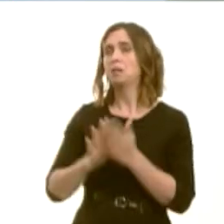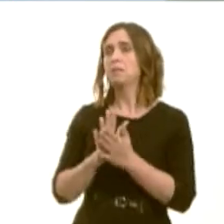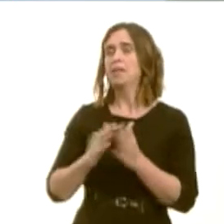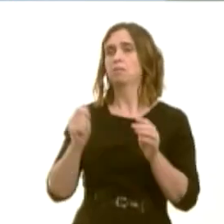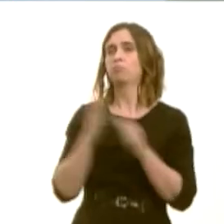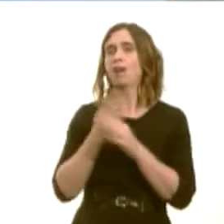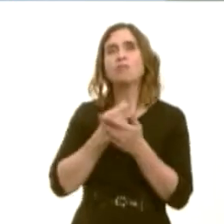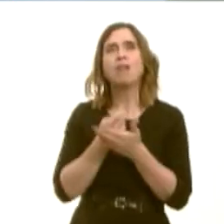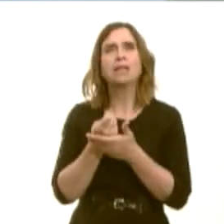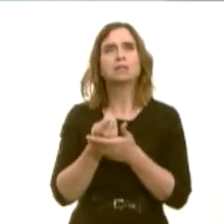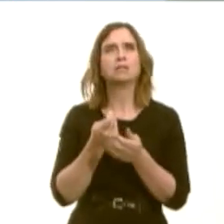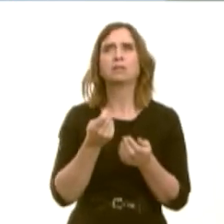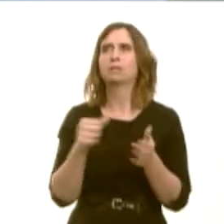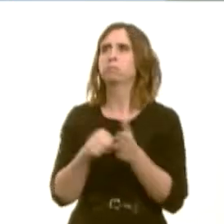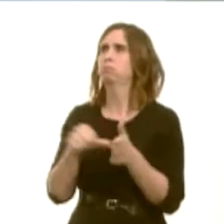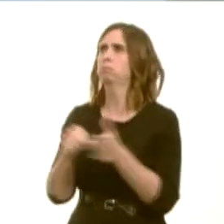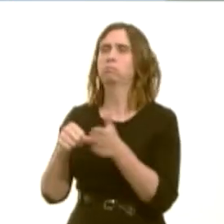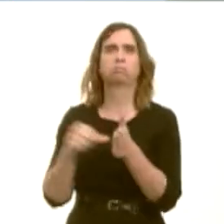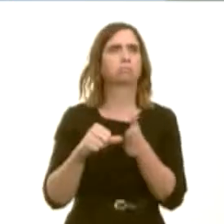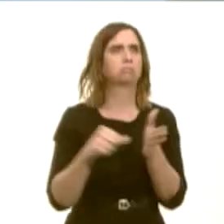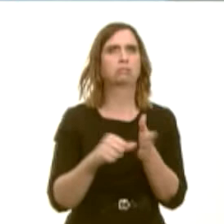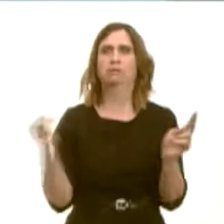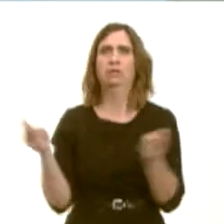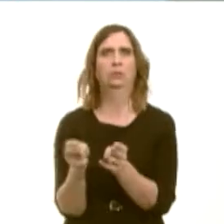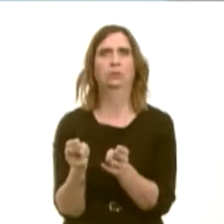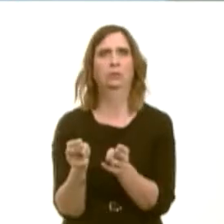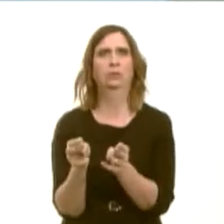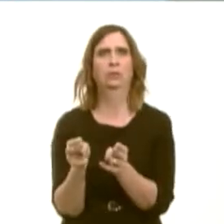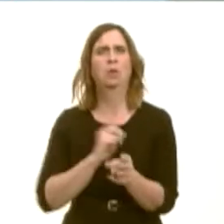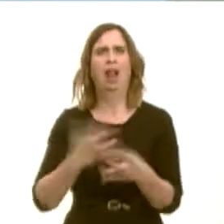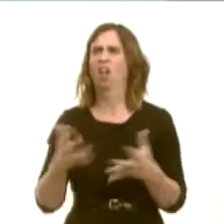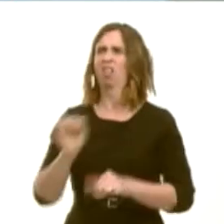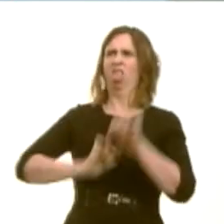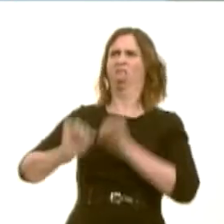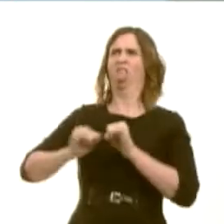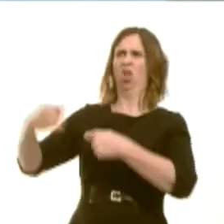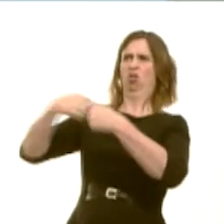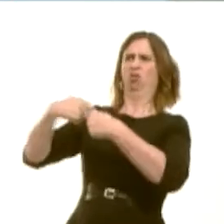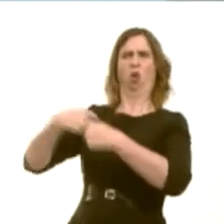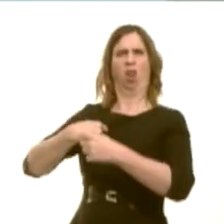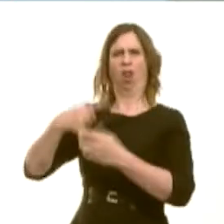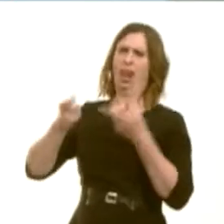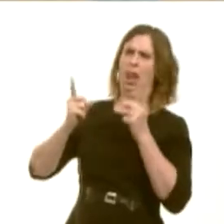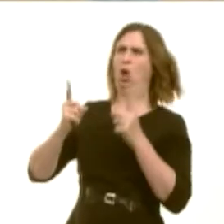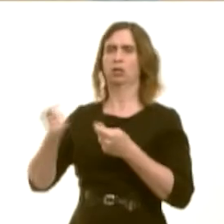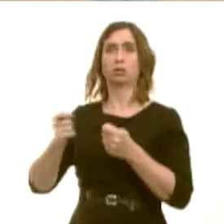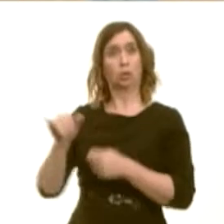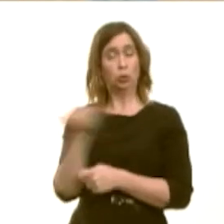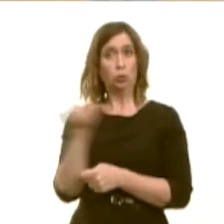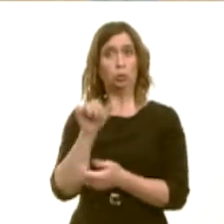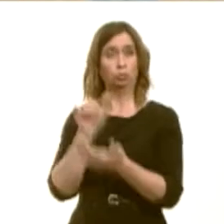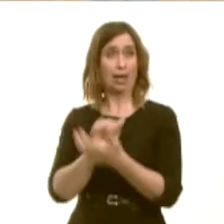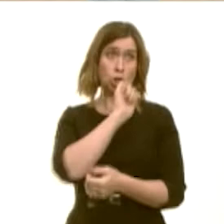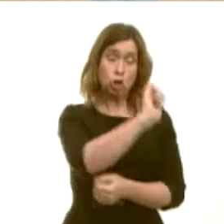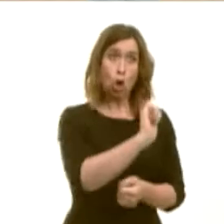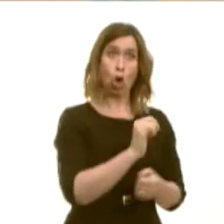private rented properties. Obviously, your leader has said that he wants to introduce rent controls. Who's right, your minister or